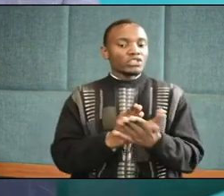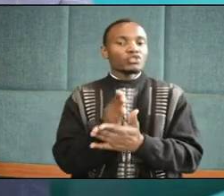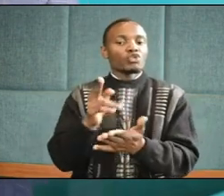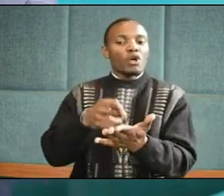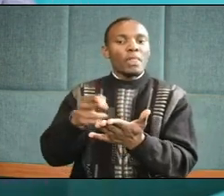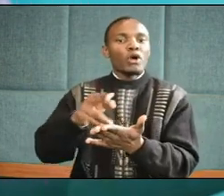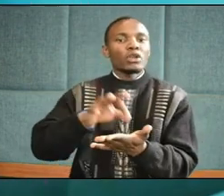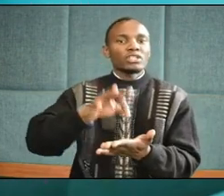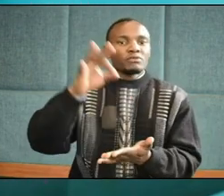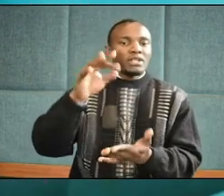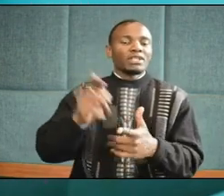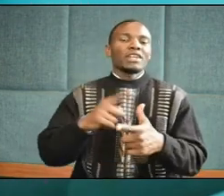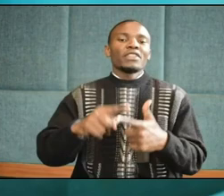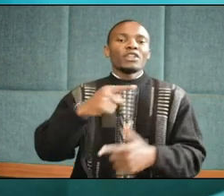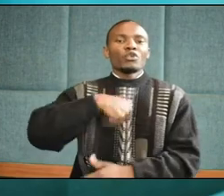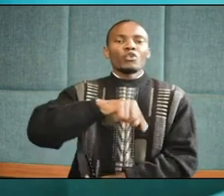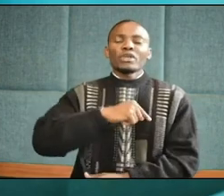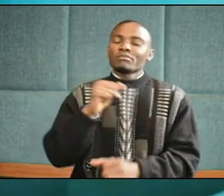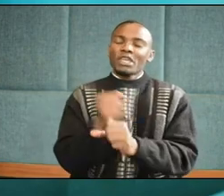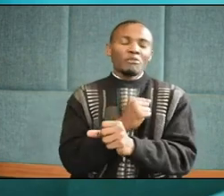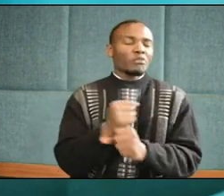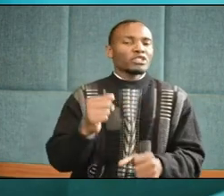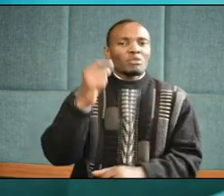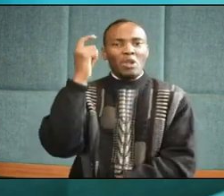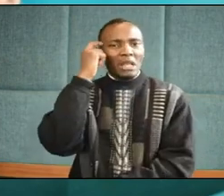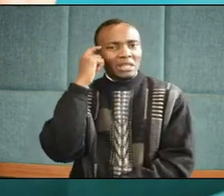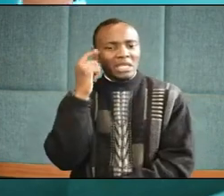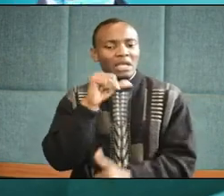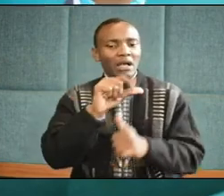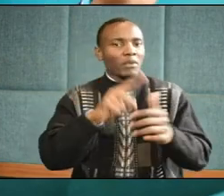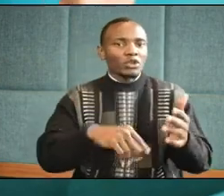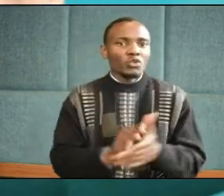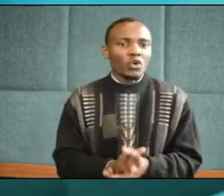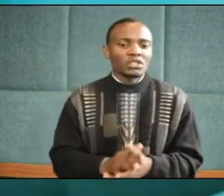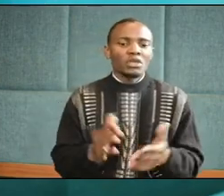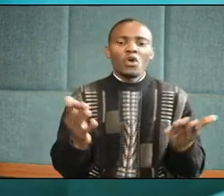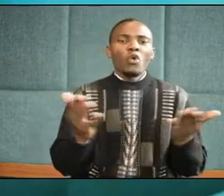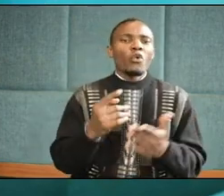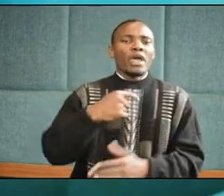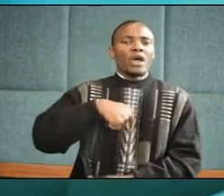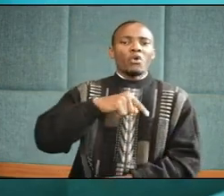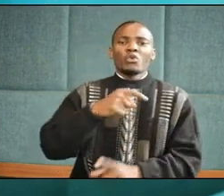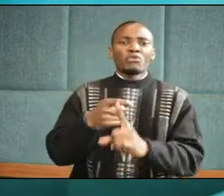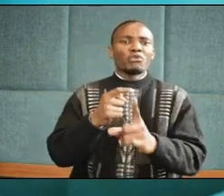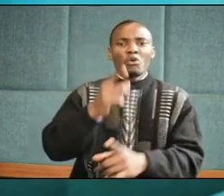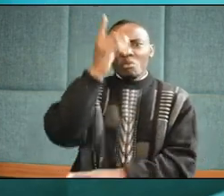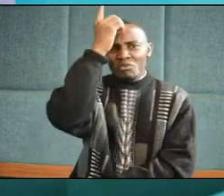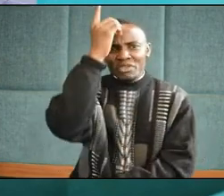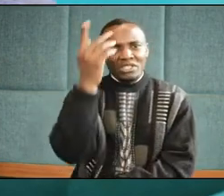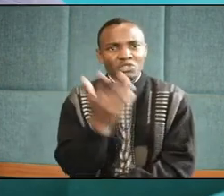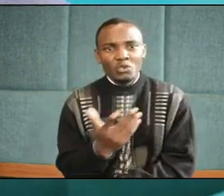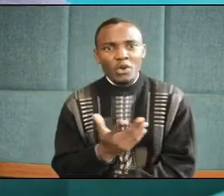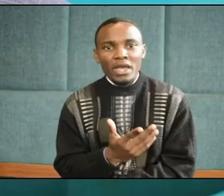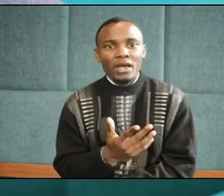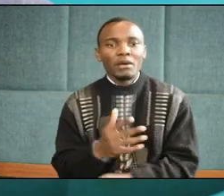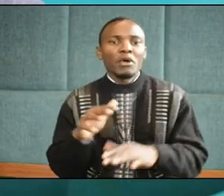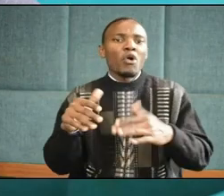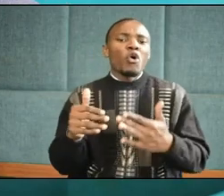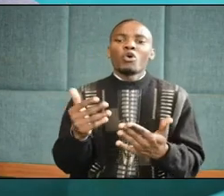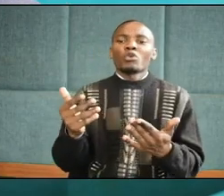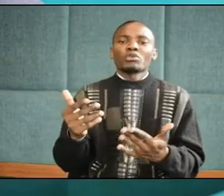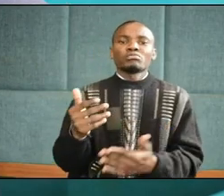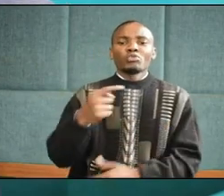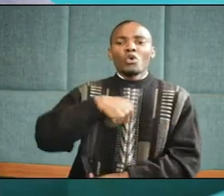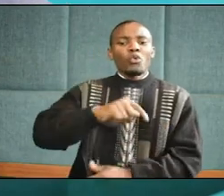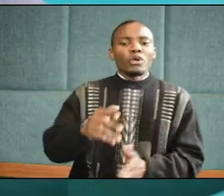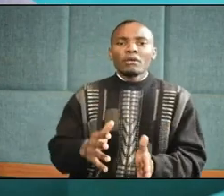Spirit, we will not think in terms of where we come from, of where we